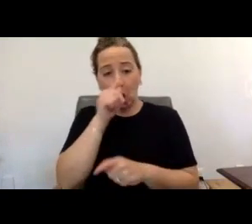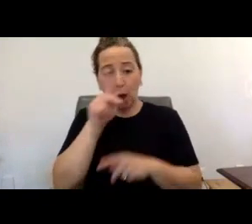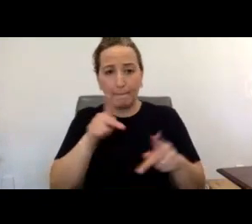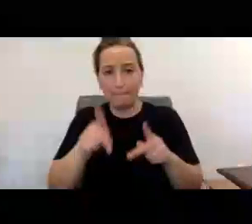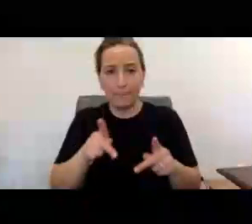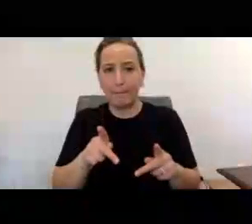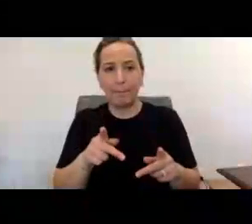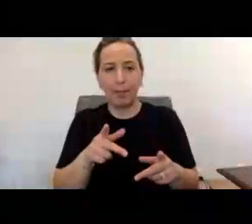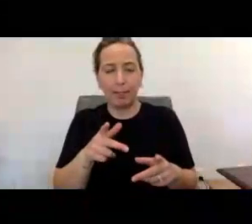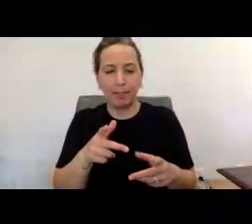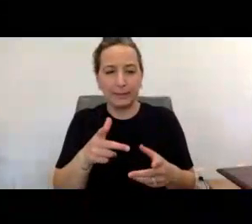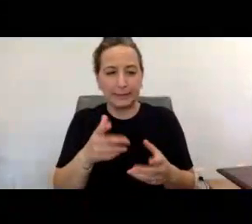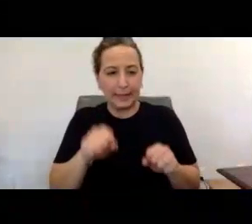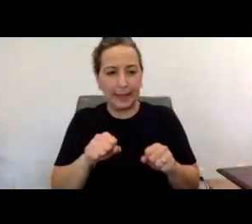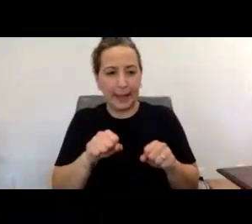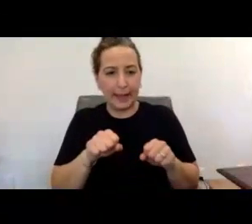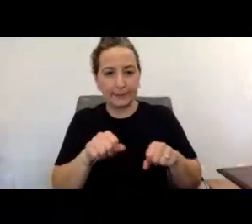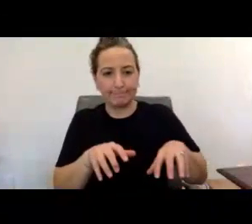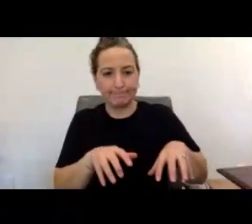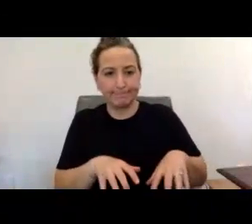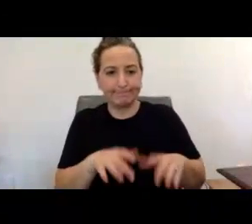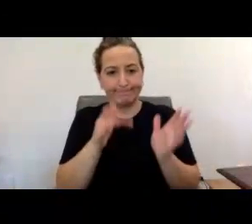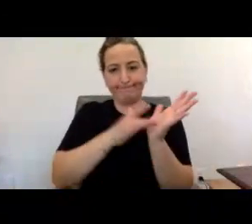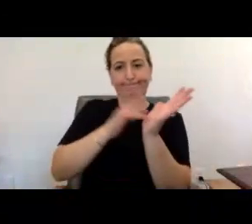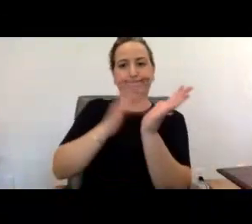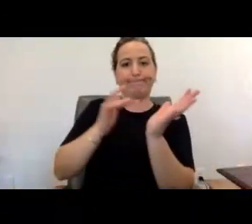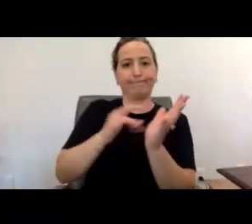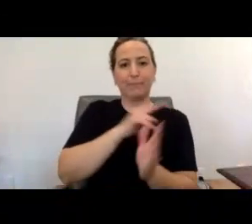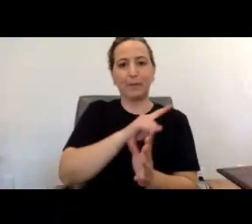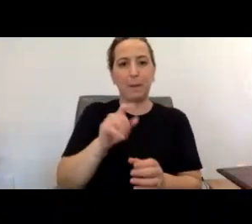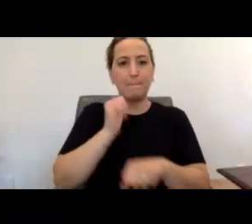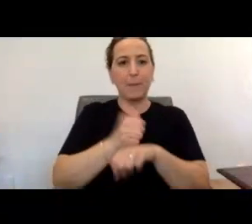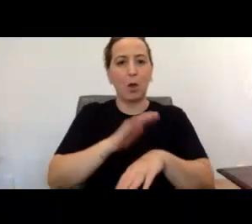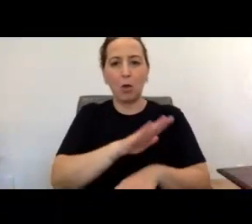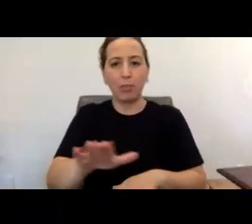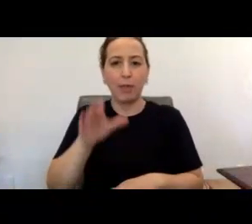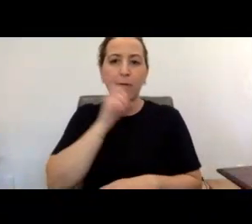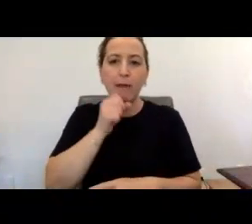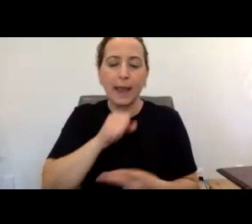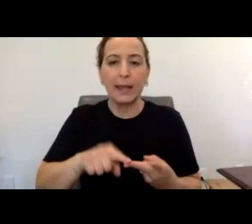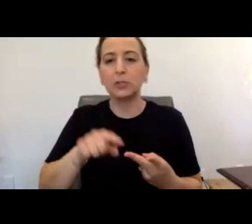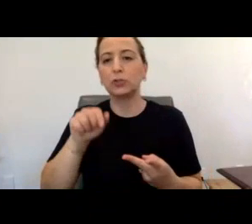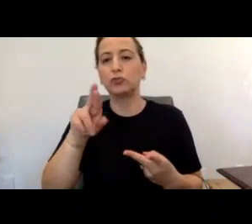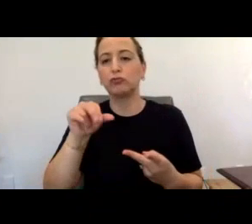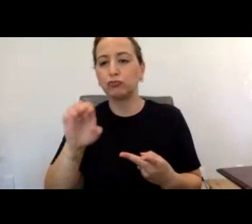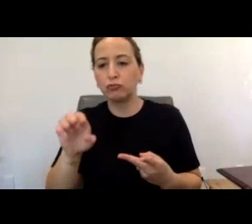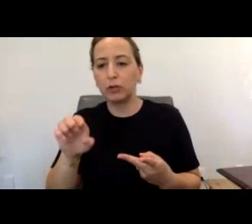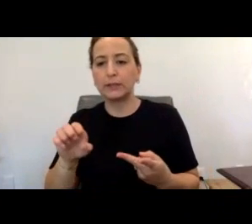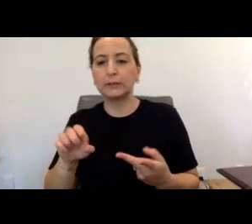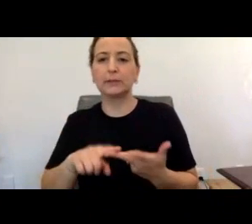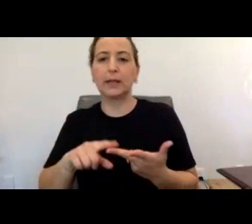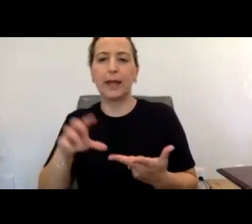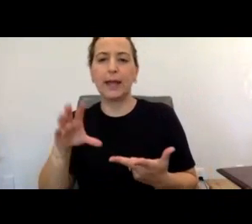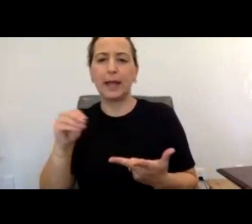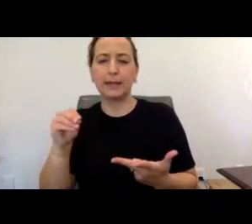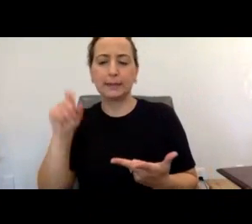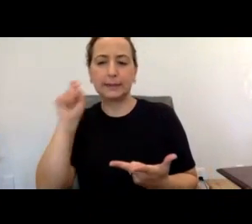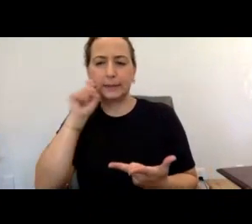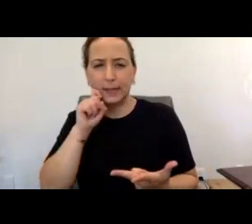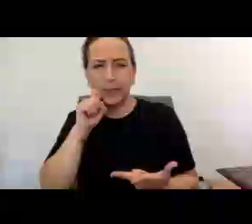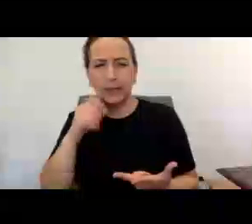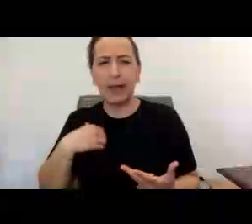the basis of protected factors such as race, sex, or age. So example of this is a recent settlement. I believe it was